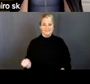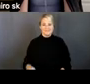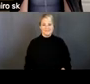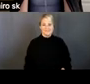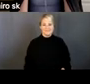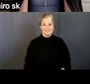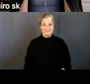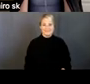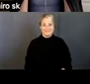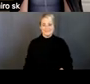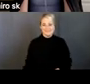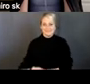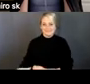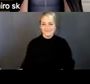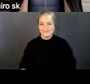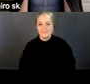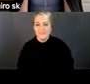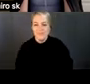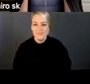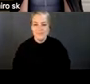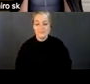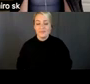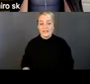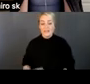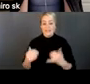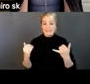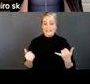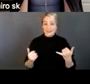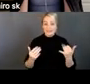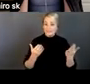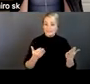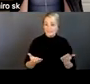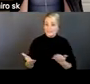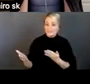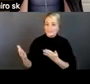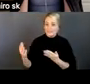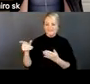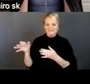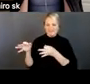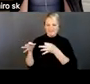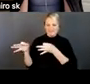I'm going to transition to Karina, who is guiding us through our breakout rooms and check-in.